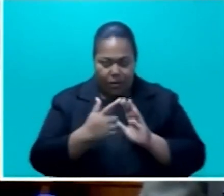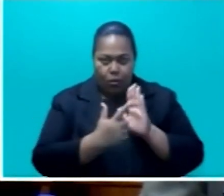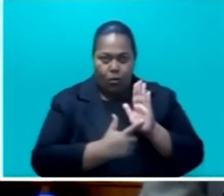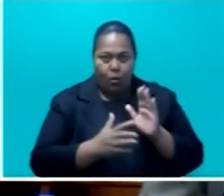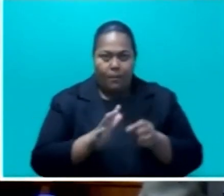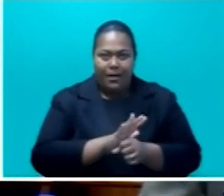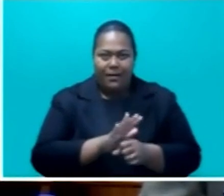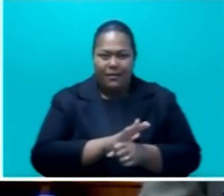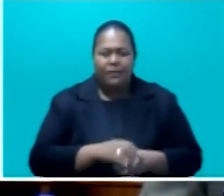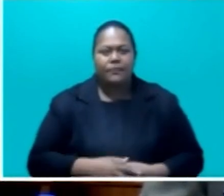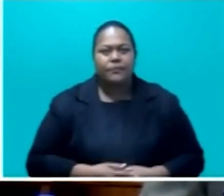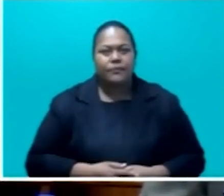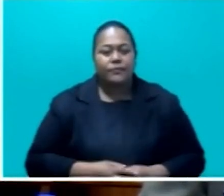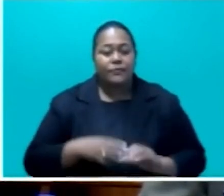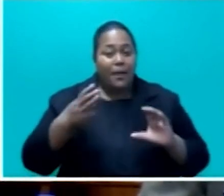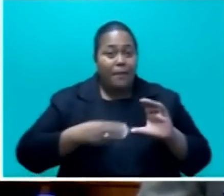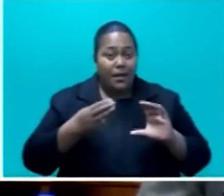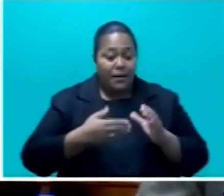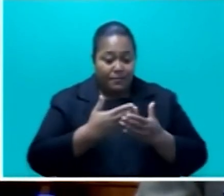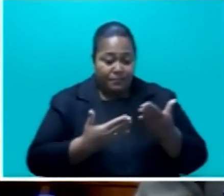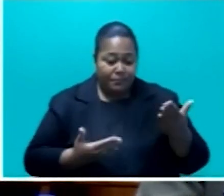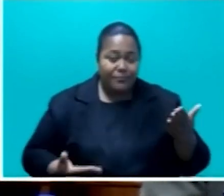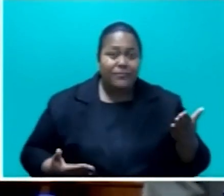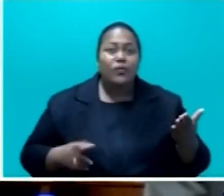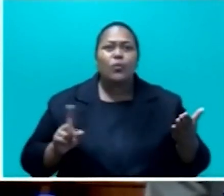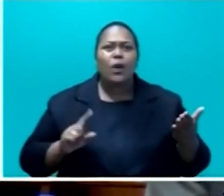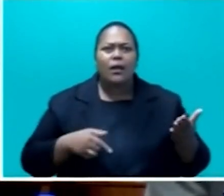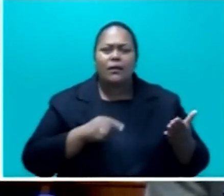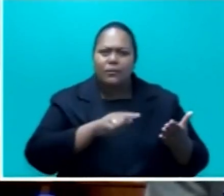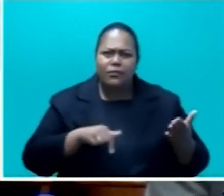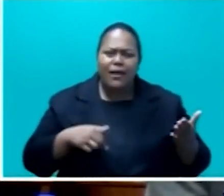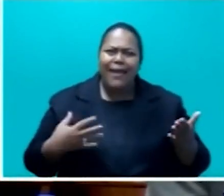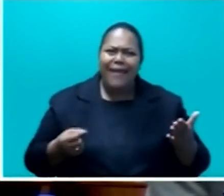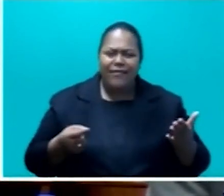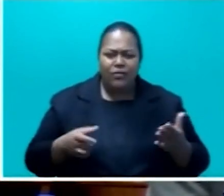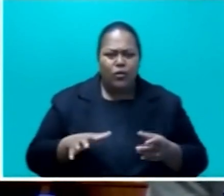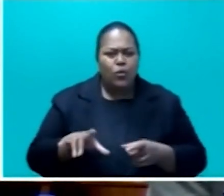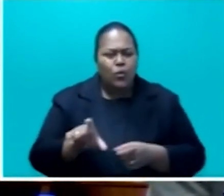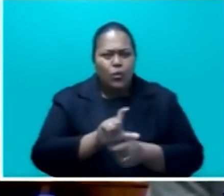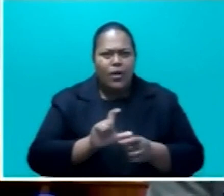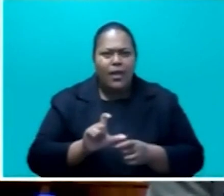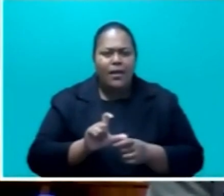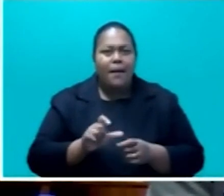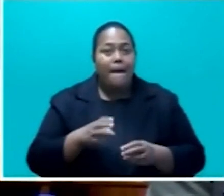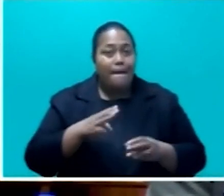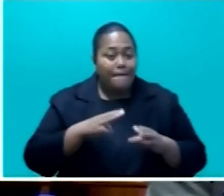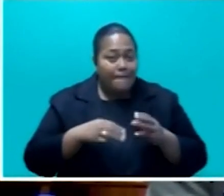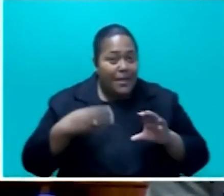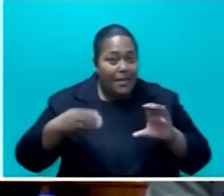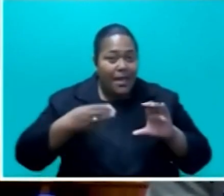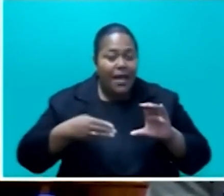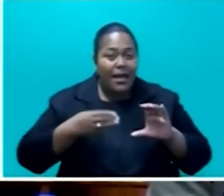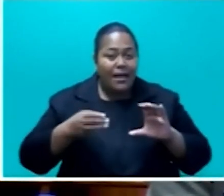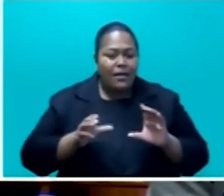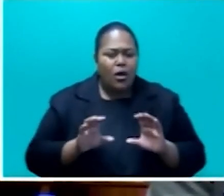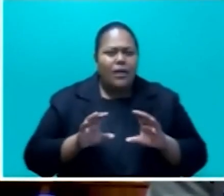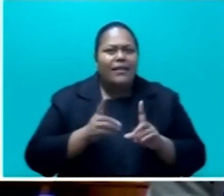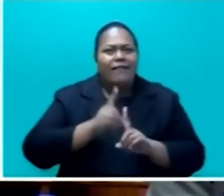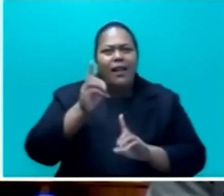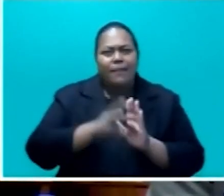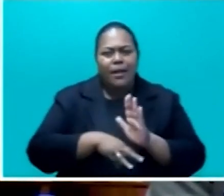The Media Content Regulation Framework includes the creation of a Media Industry Development Authority, the Media